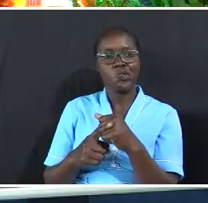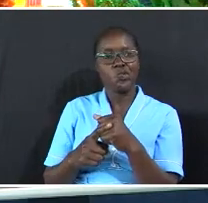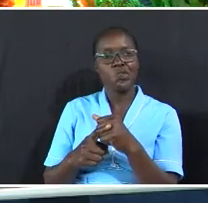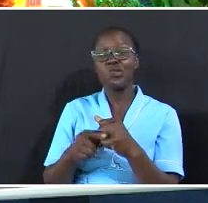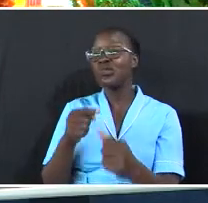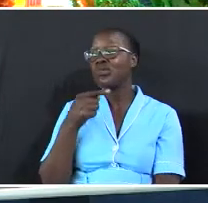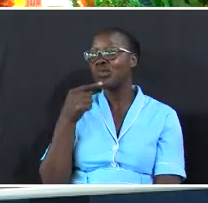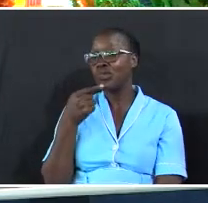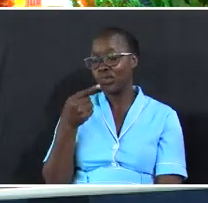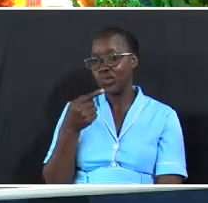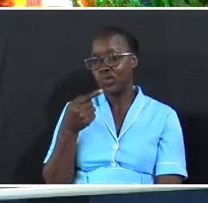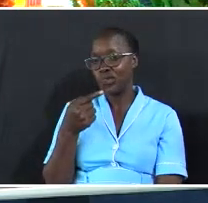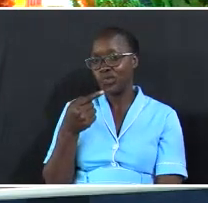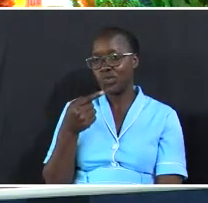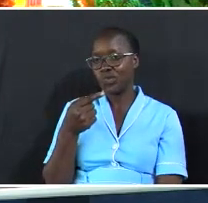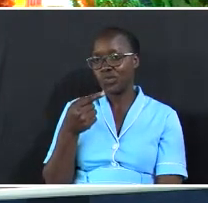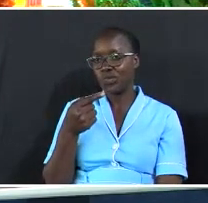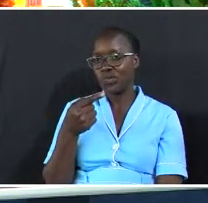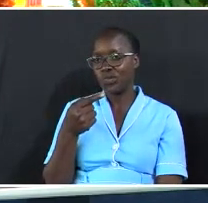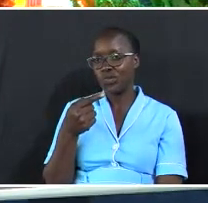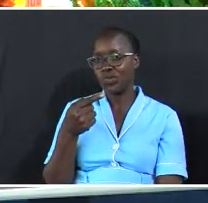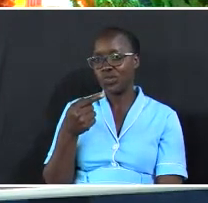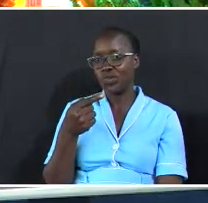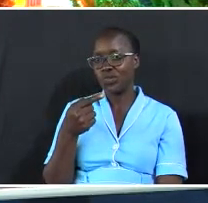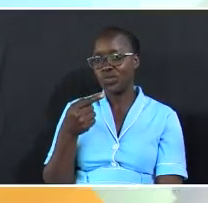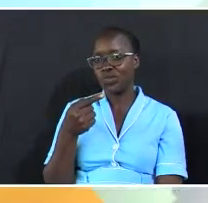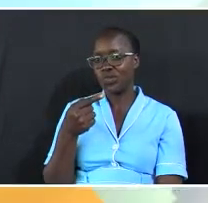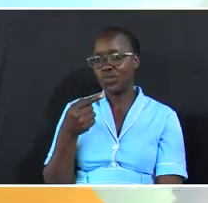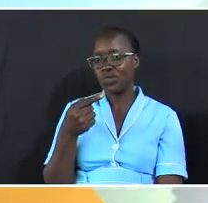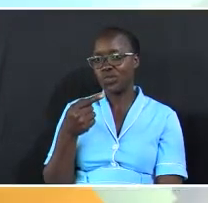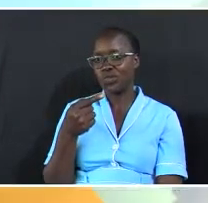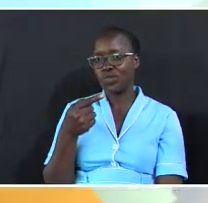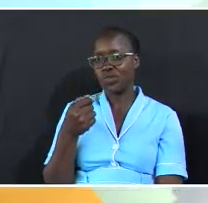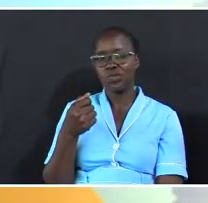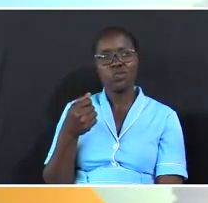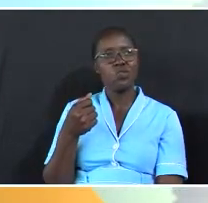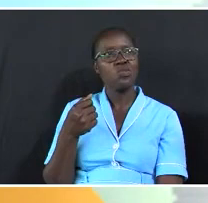And he says, I'll read this one as the last one.